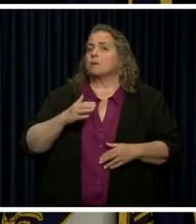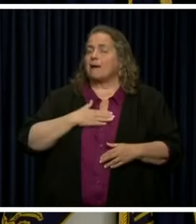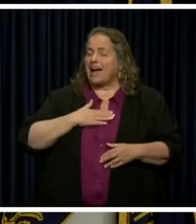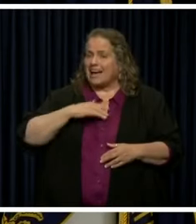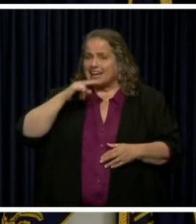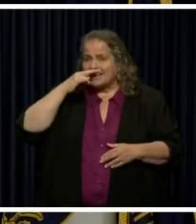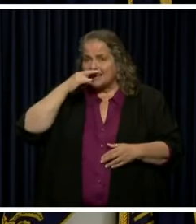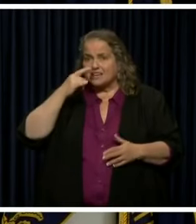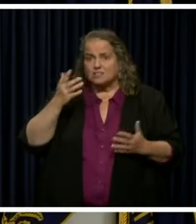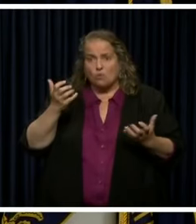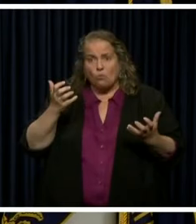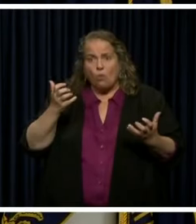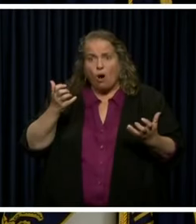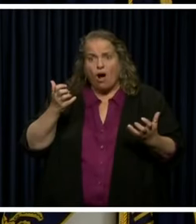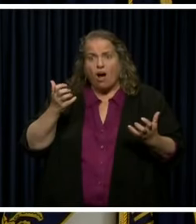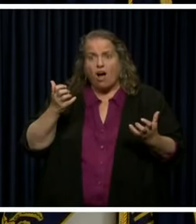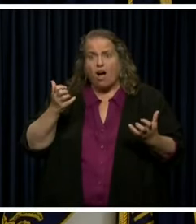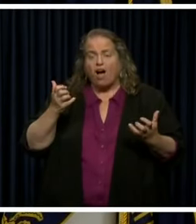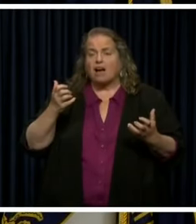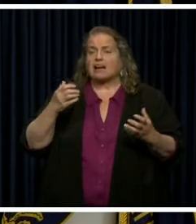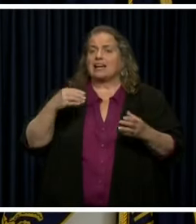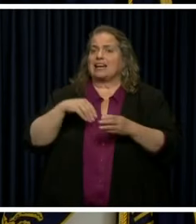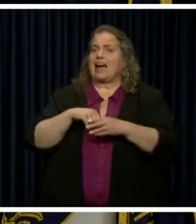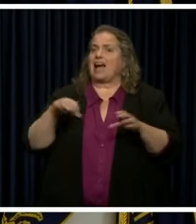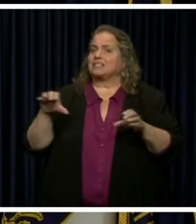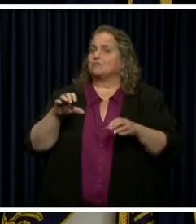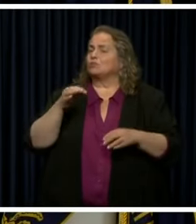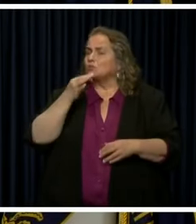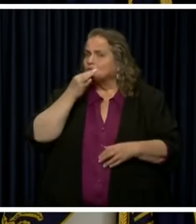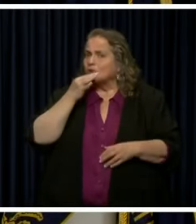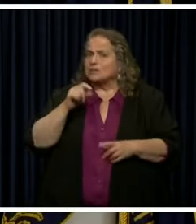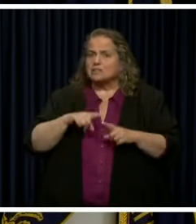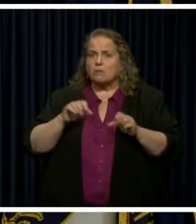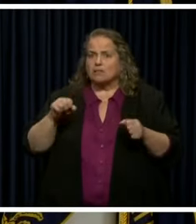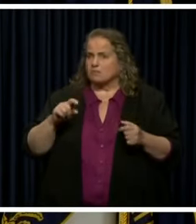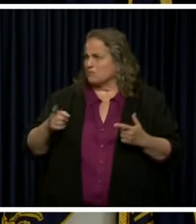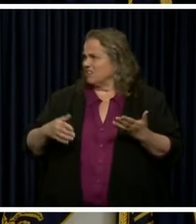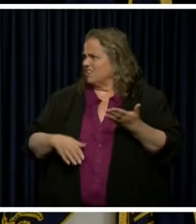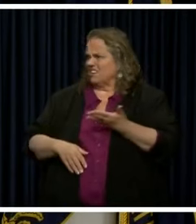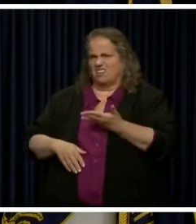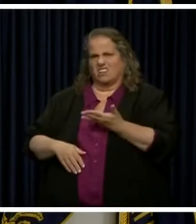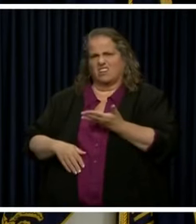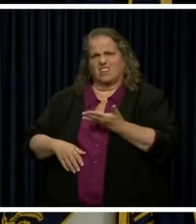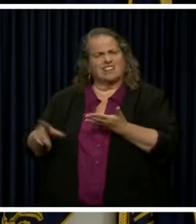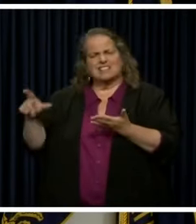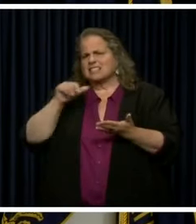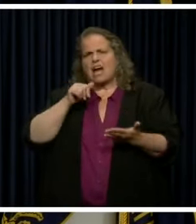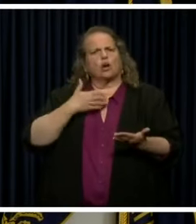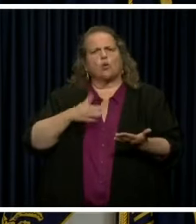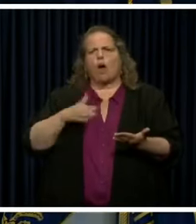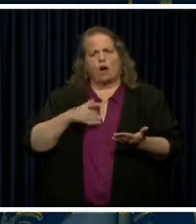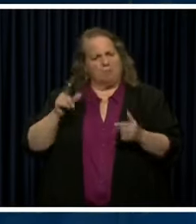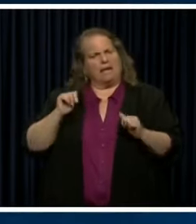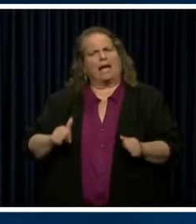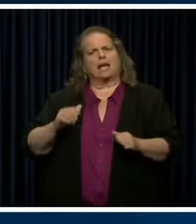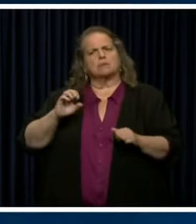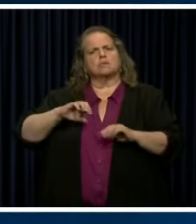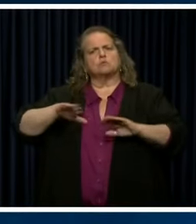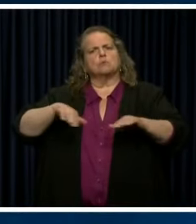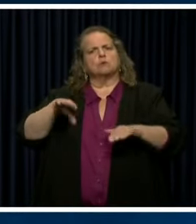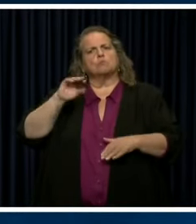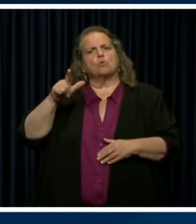get in activities as soon as possible. But this isn't just a choir. This can be kids in the pool,